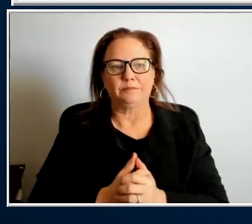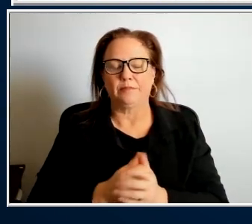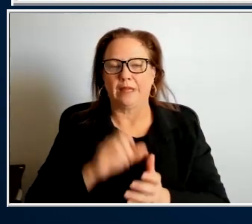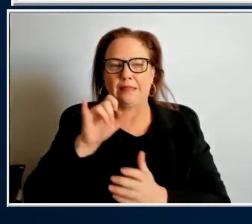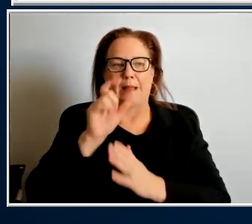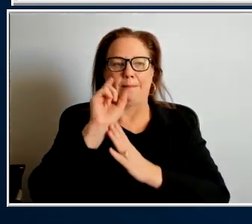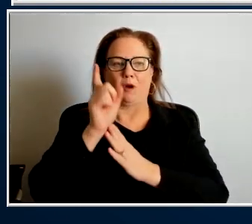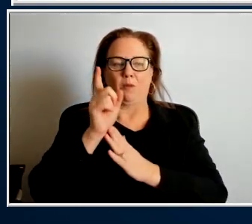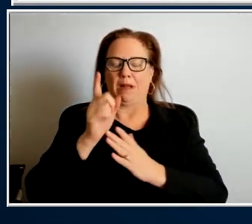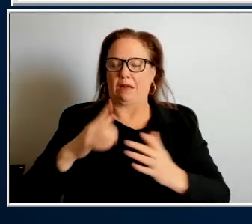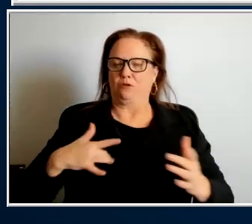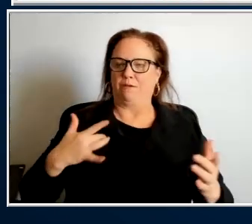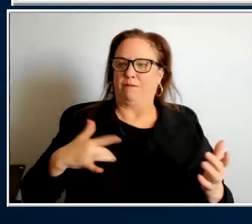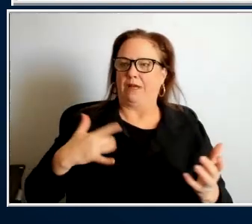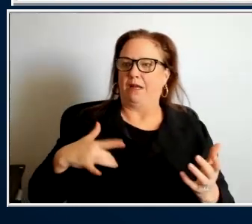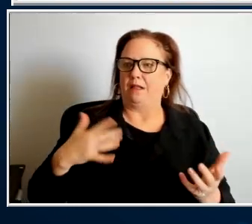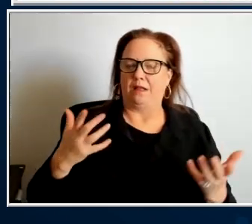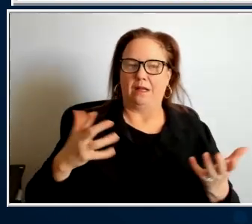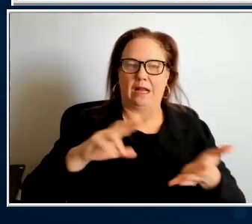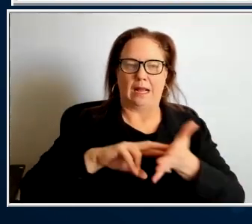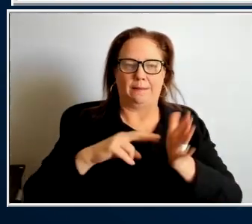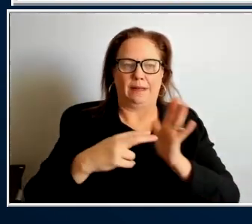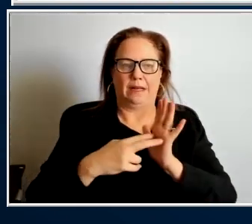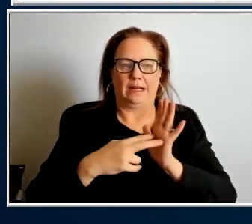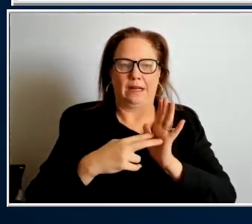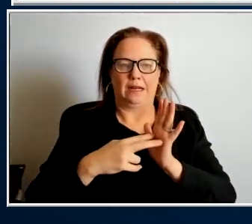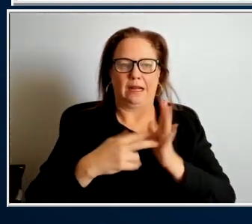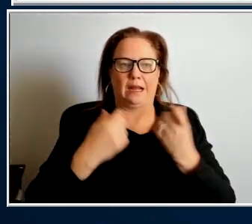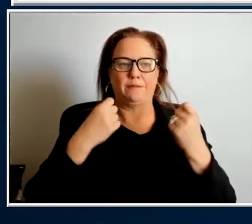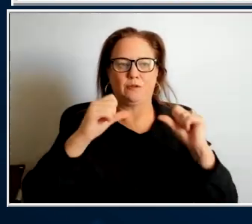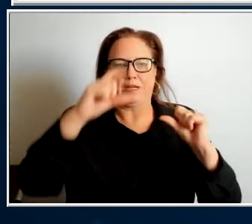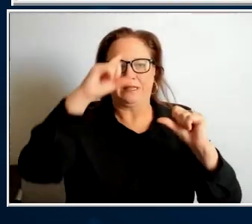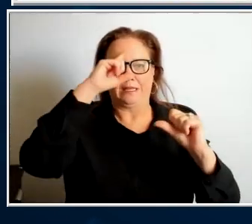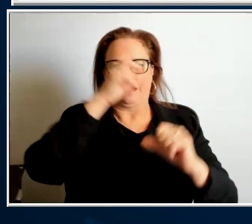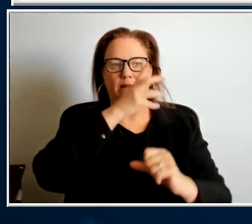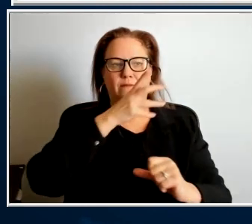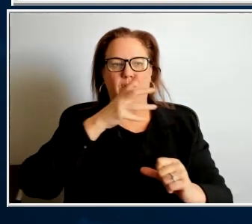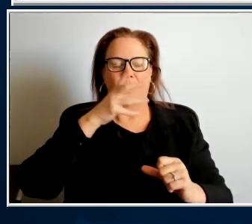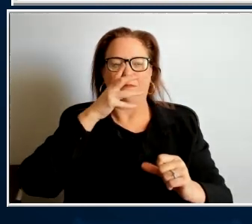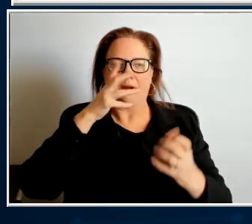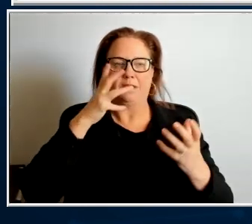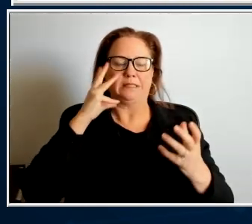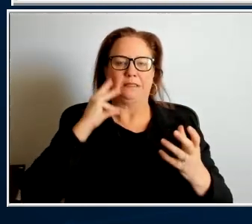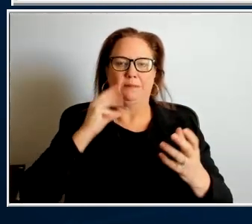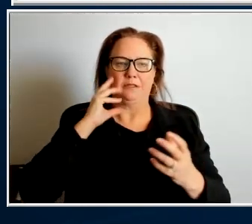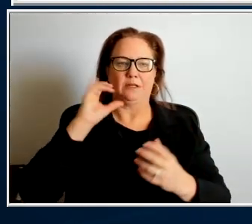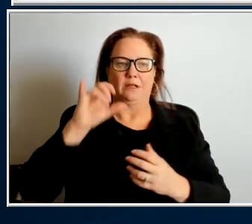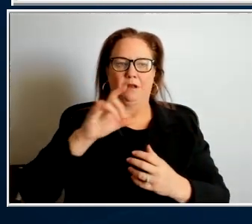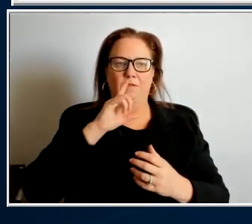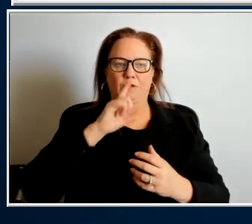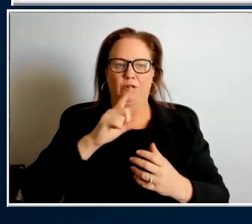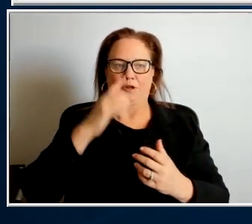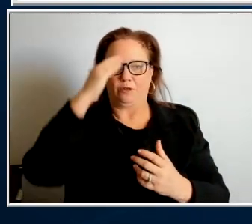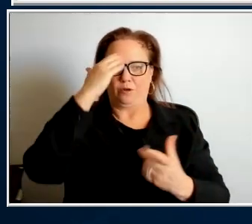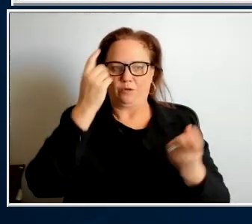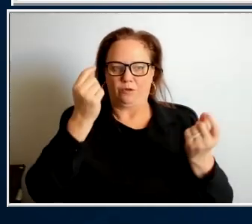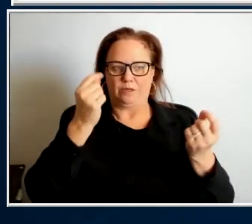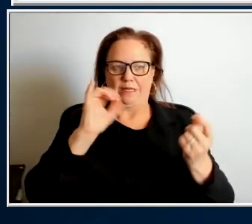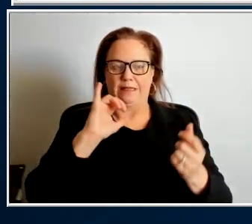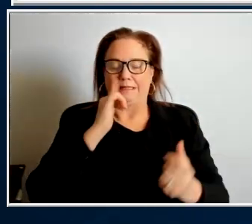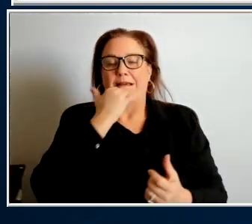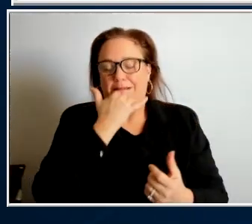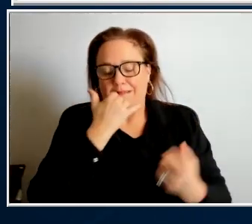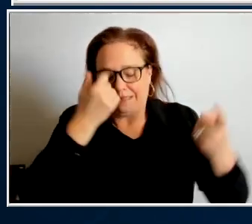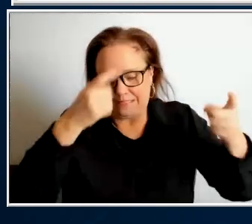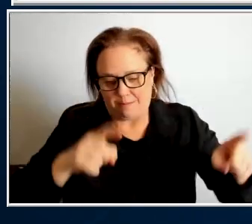moment? Again, I'm trying to think of you on the farm going through this. I mean, I'm sure you know exactly what you're doing, but these kind of accidents can happen, I